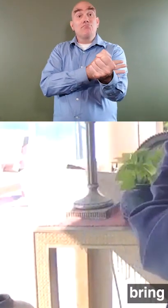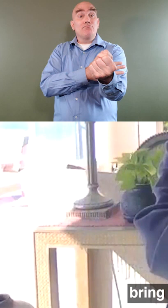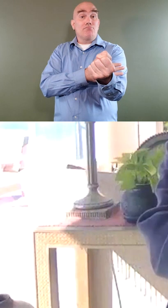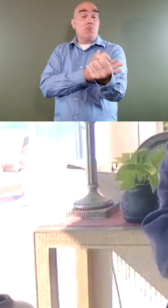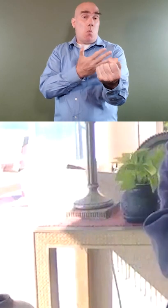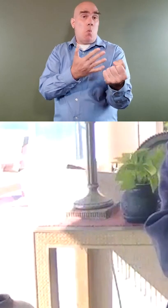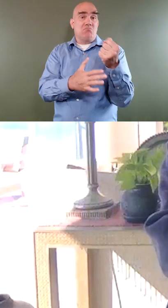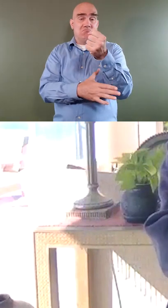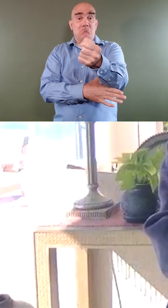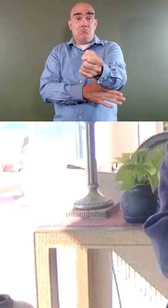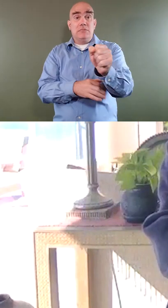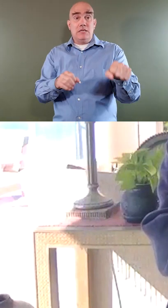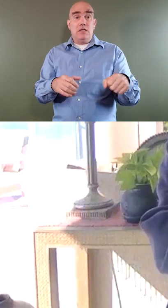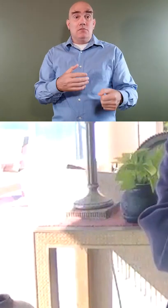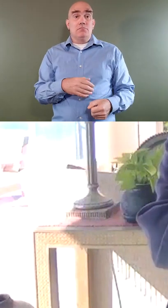punch.